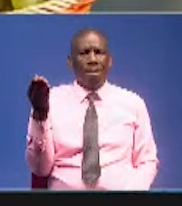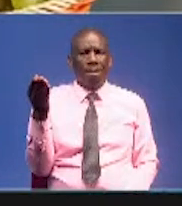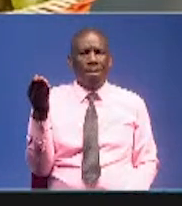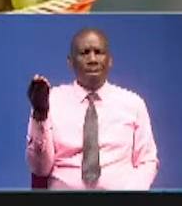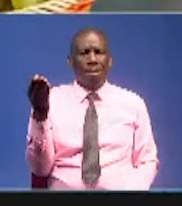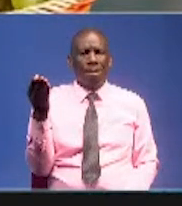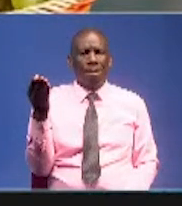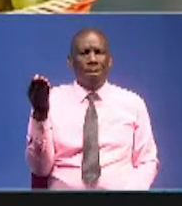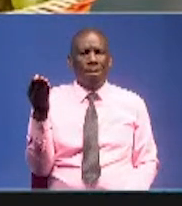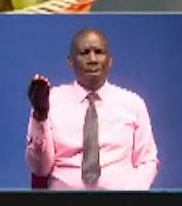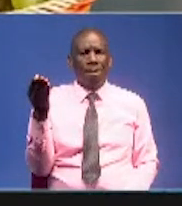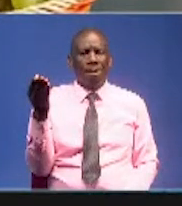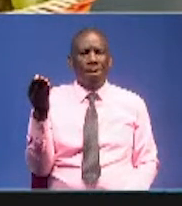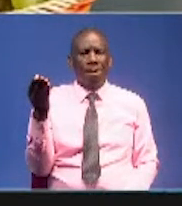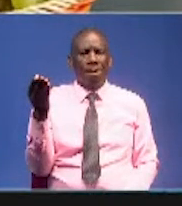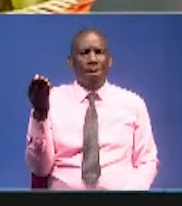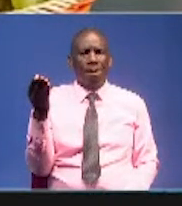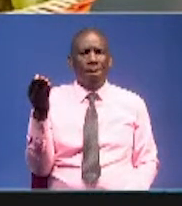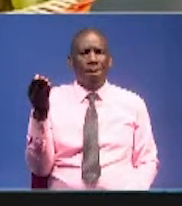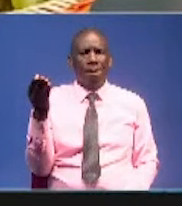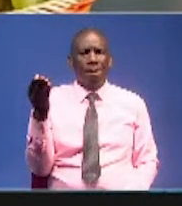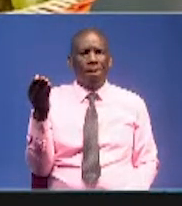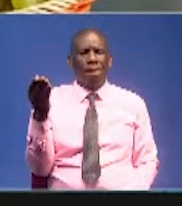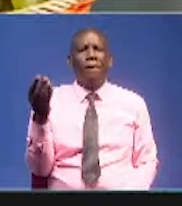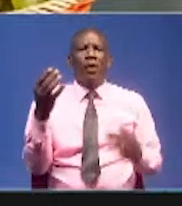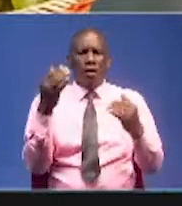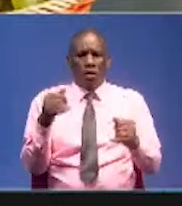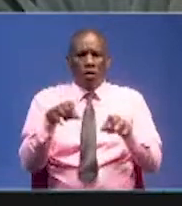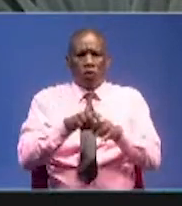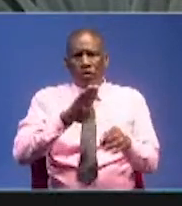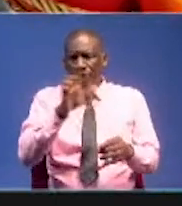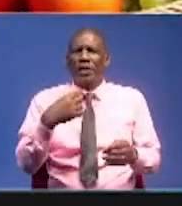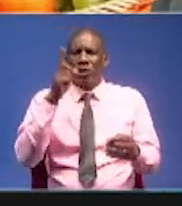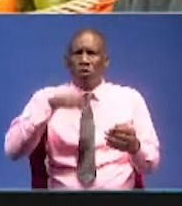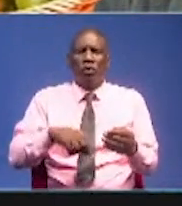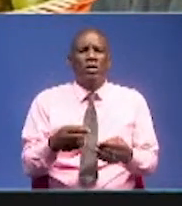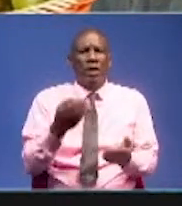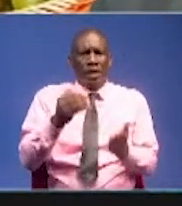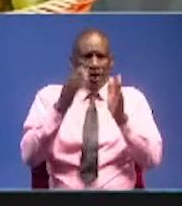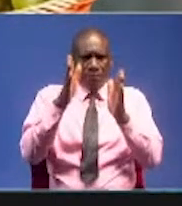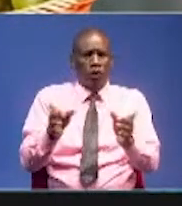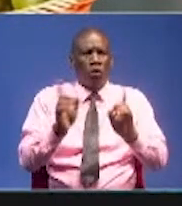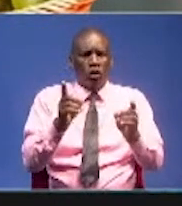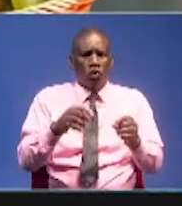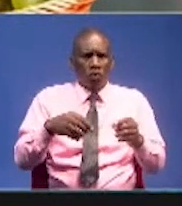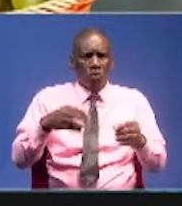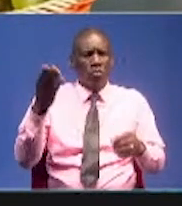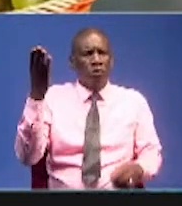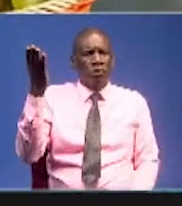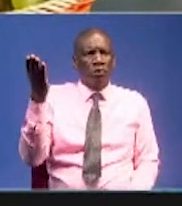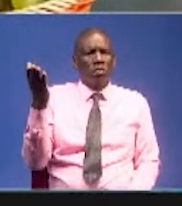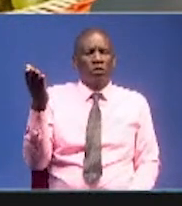standards of horticulture with regulation powers. Now, the bill states that any person shall not process, import or